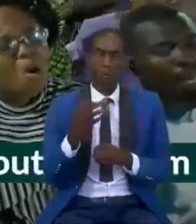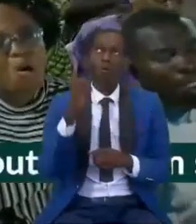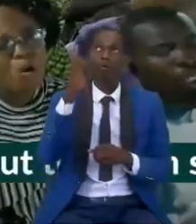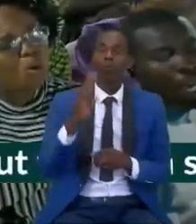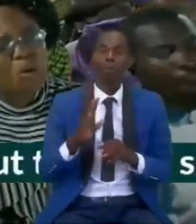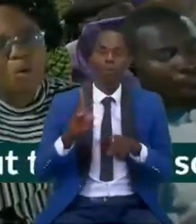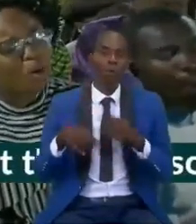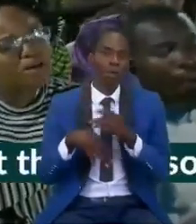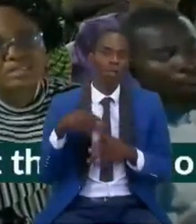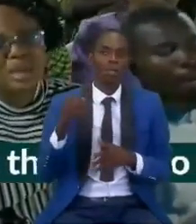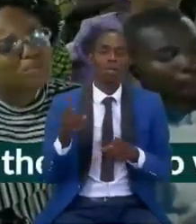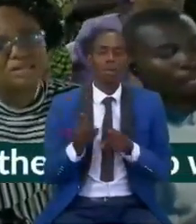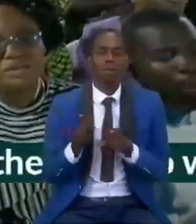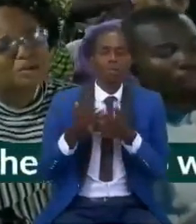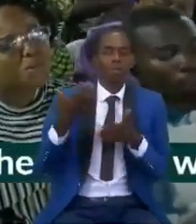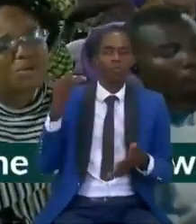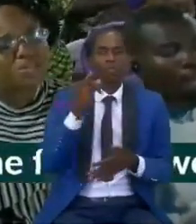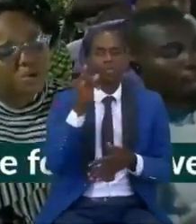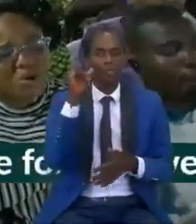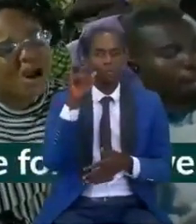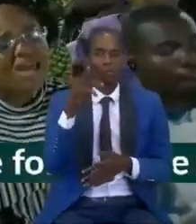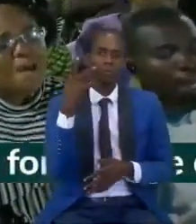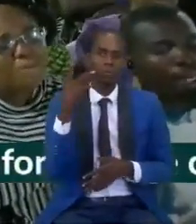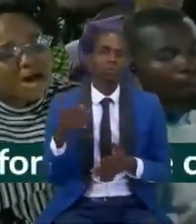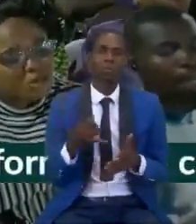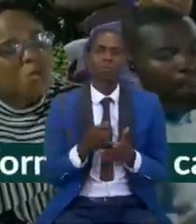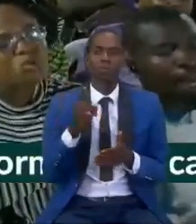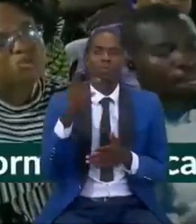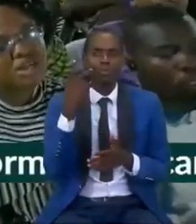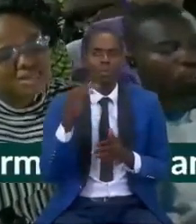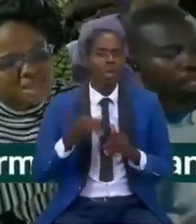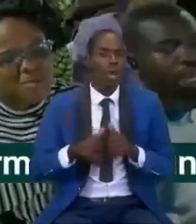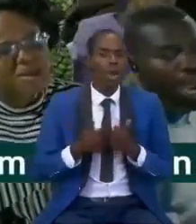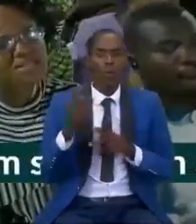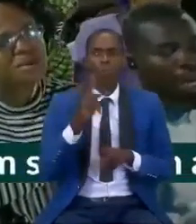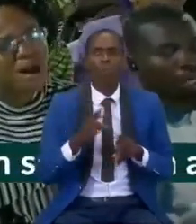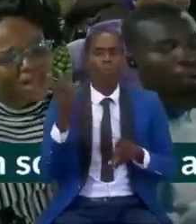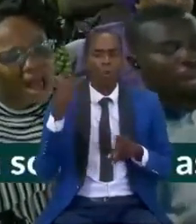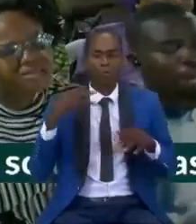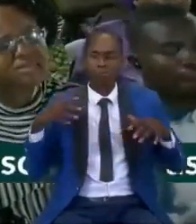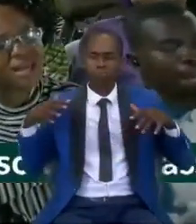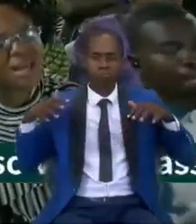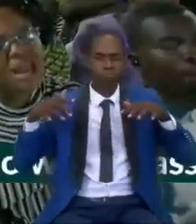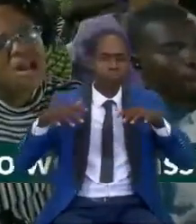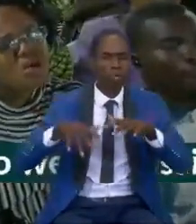how people were trooping out. Today is your day. Today is your